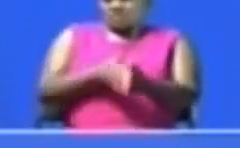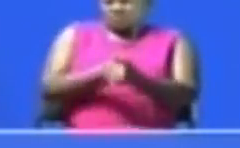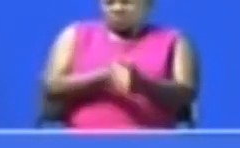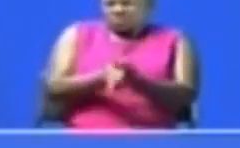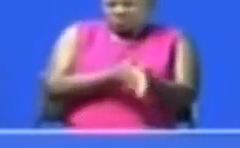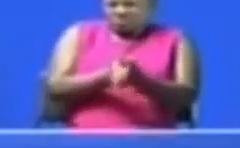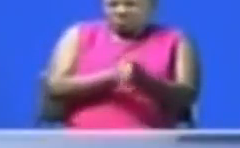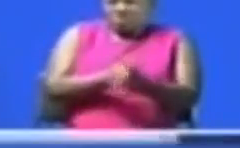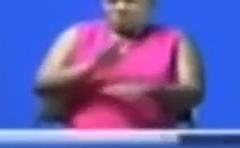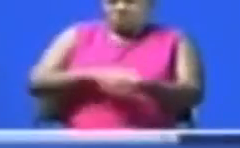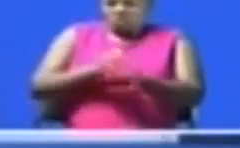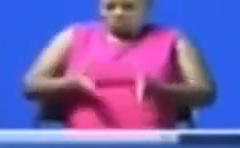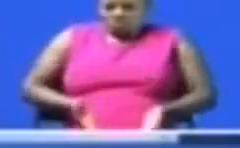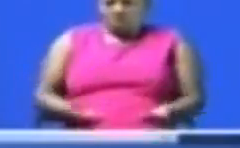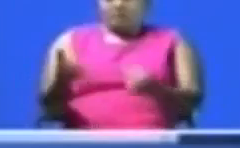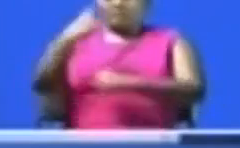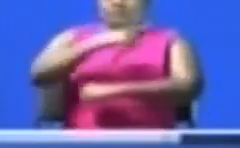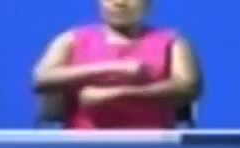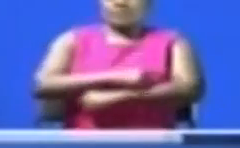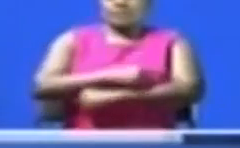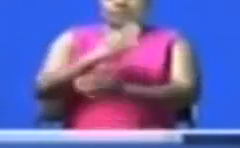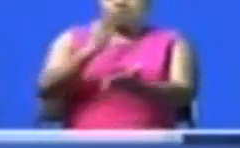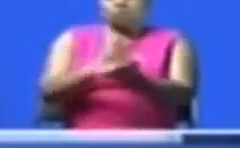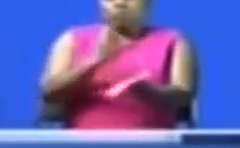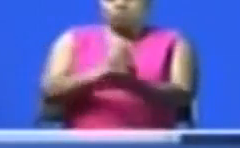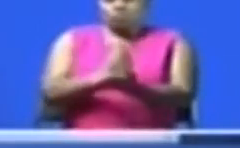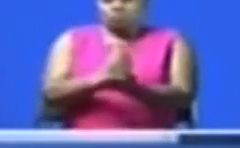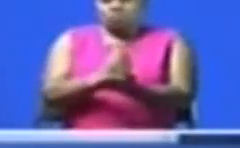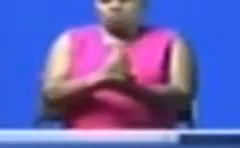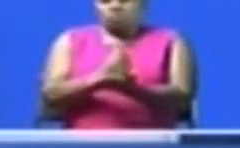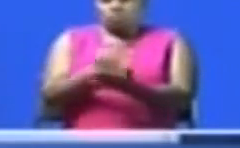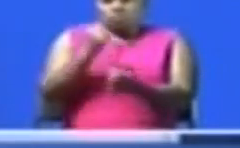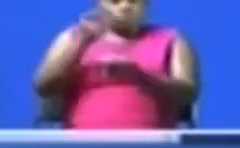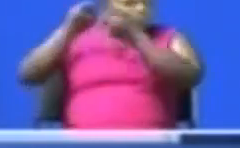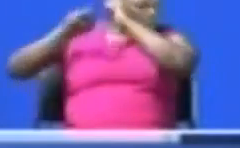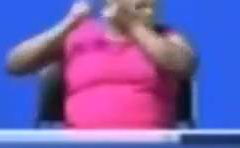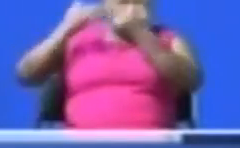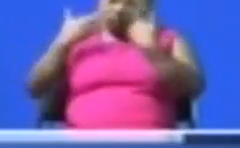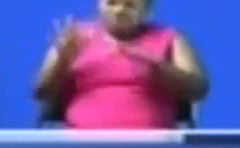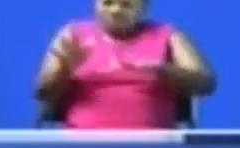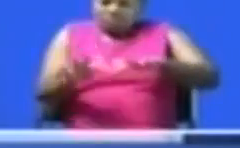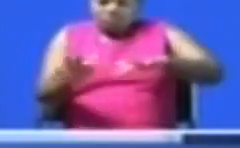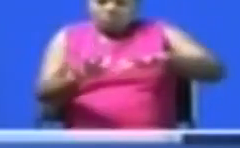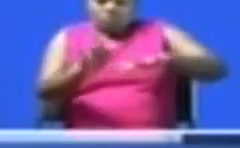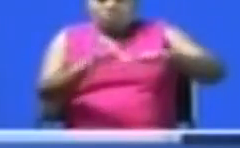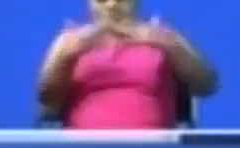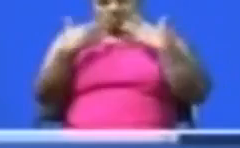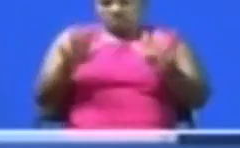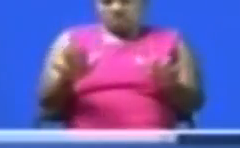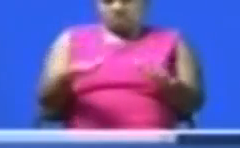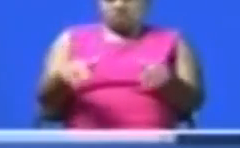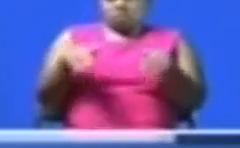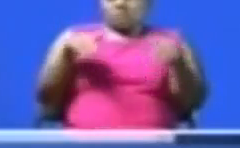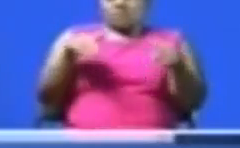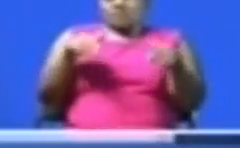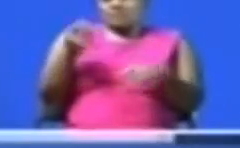very excited about it. In fact, she had even done her hair and her nails, and we were told that in